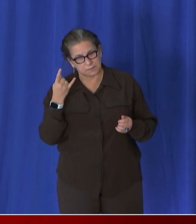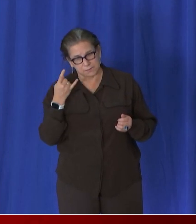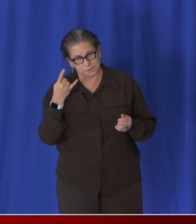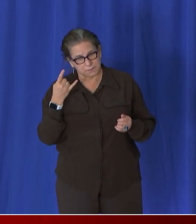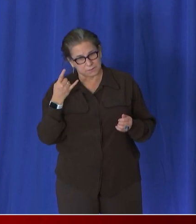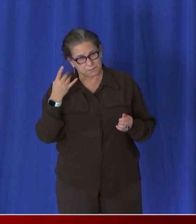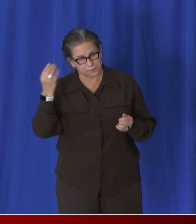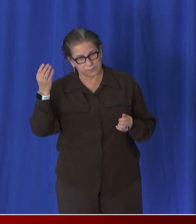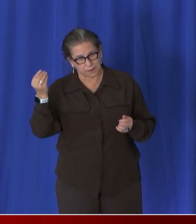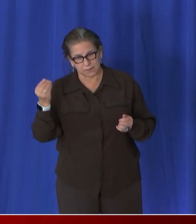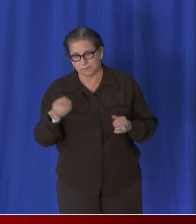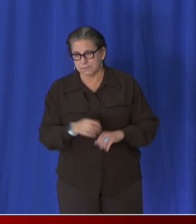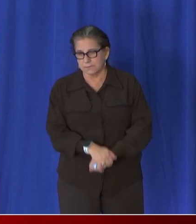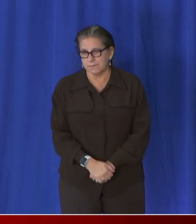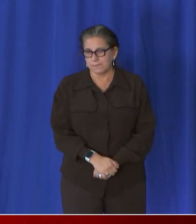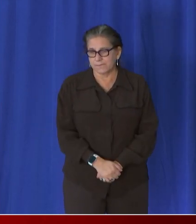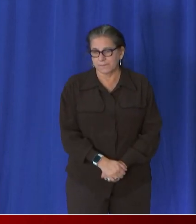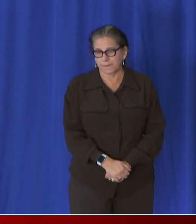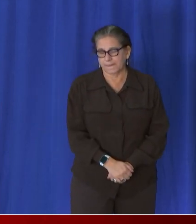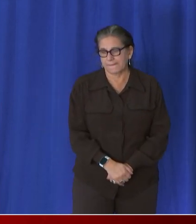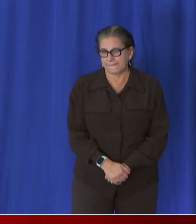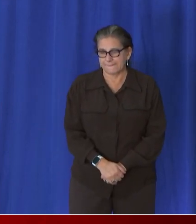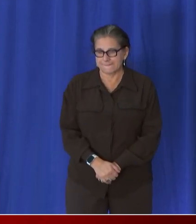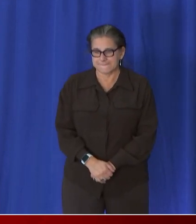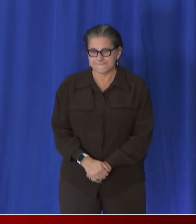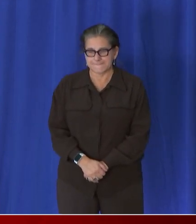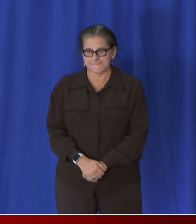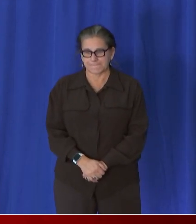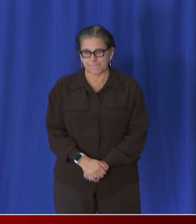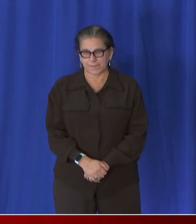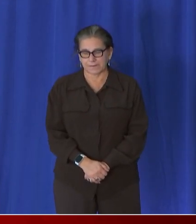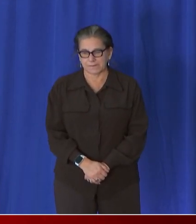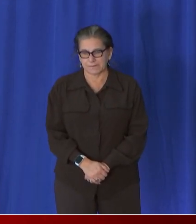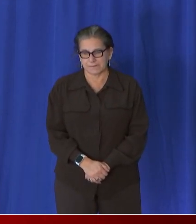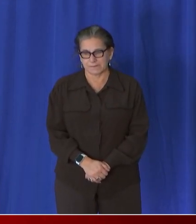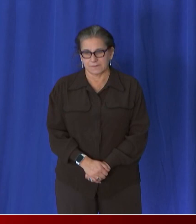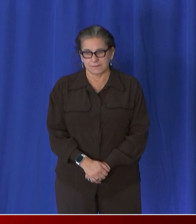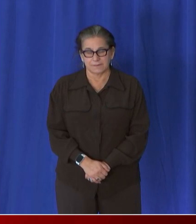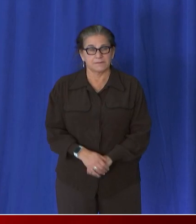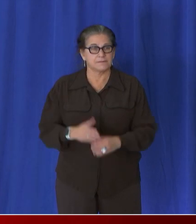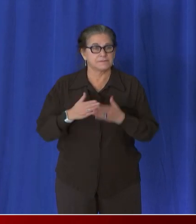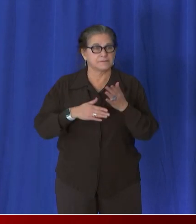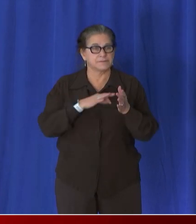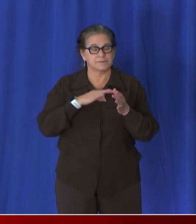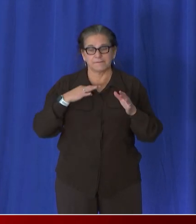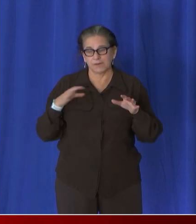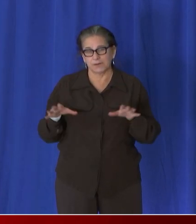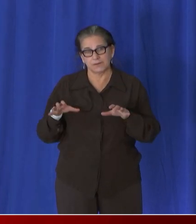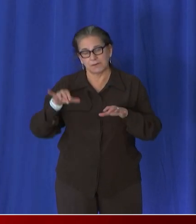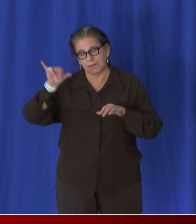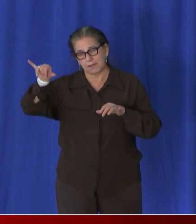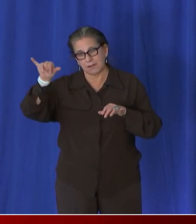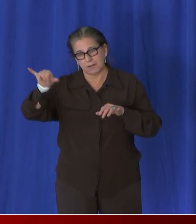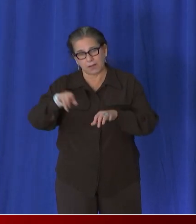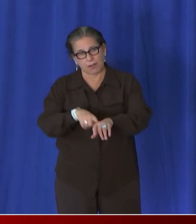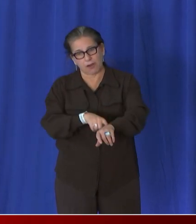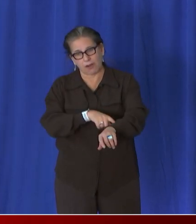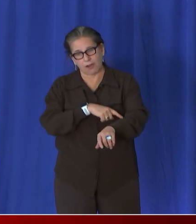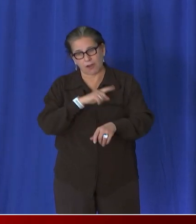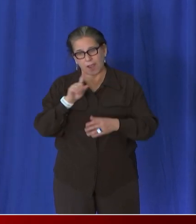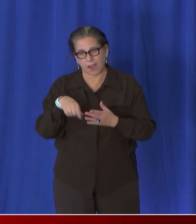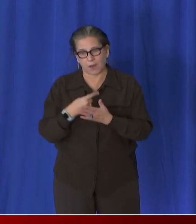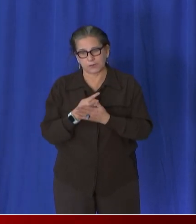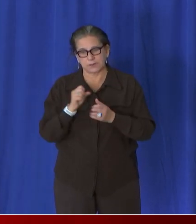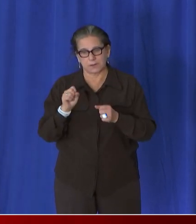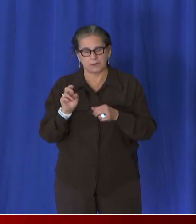they were able to go up to the 20% threshold using overtime. Now, what we're having those agencies do, given